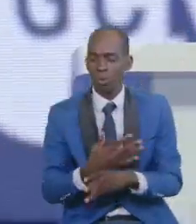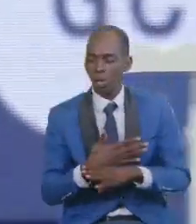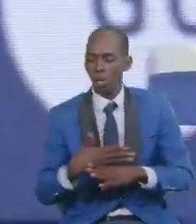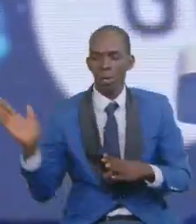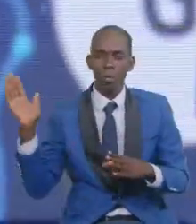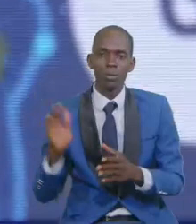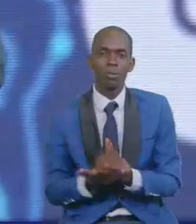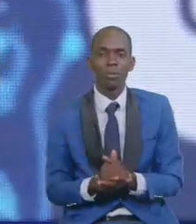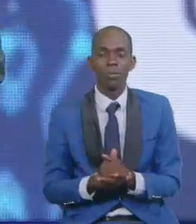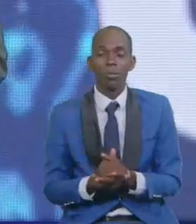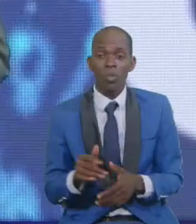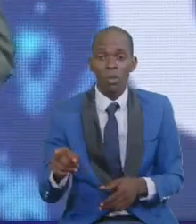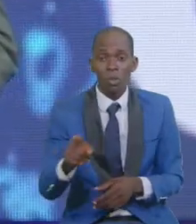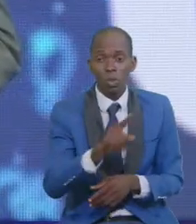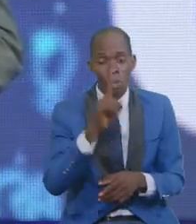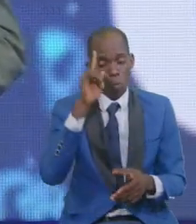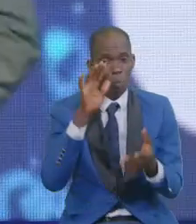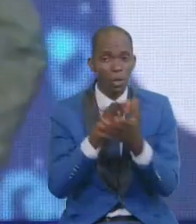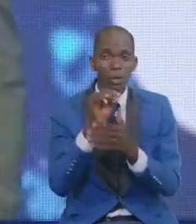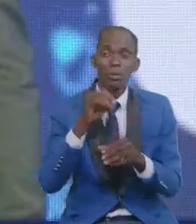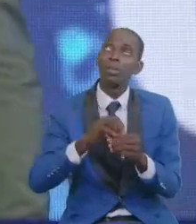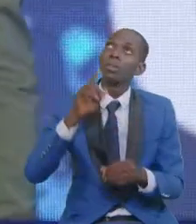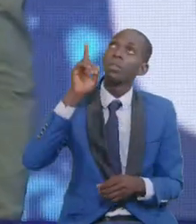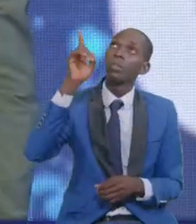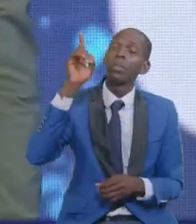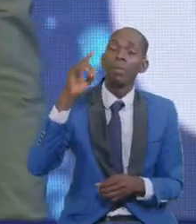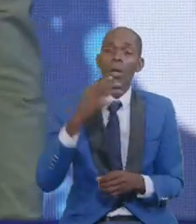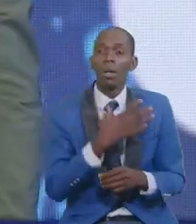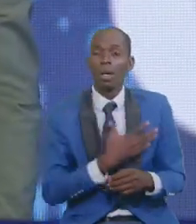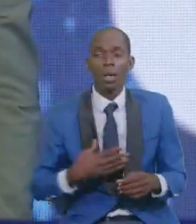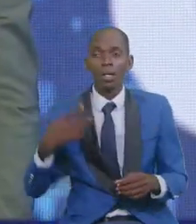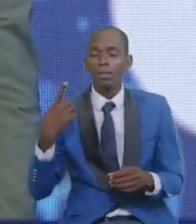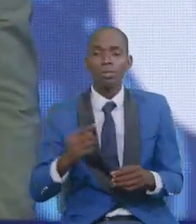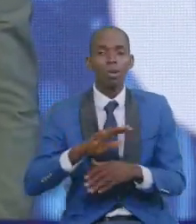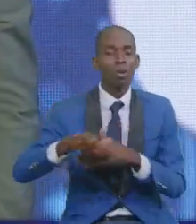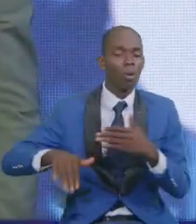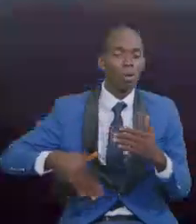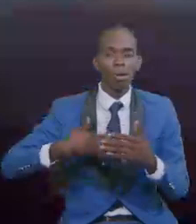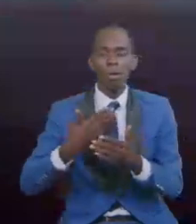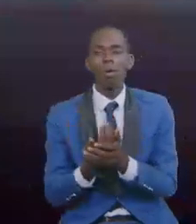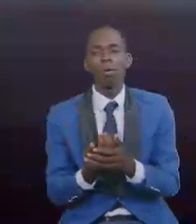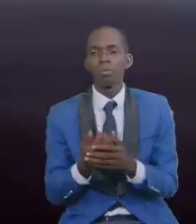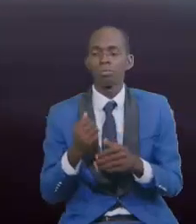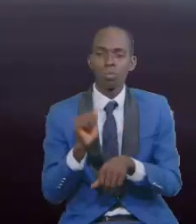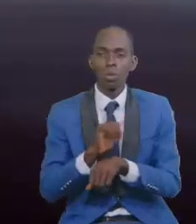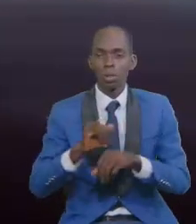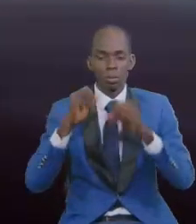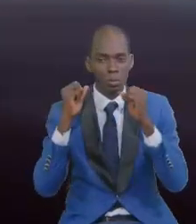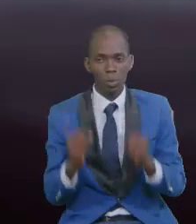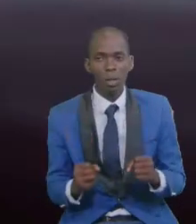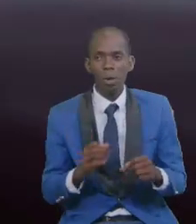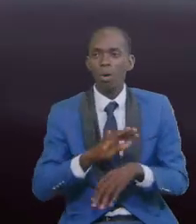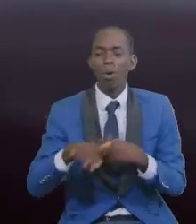You believe in him at the ultimate power. All power